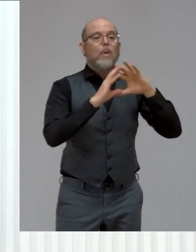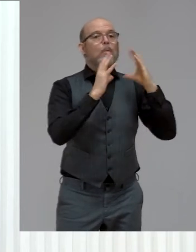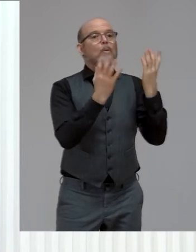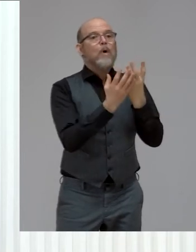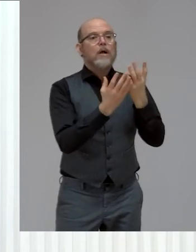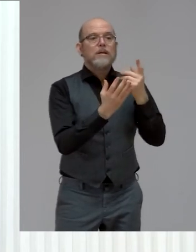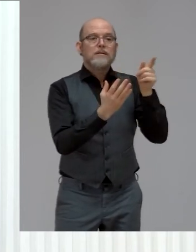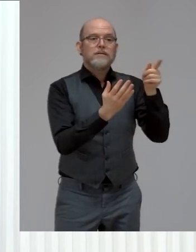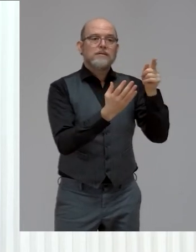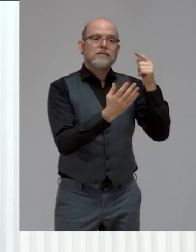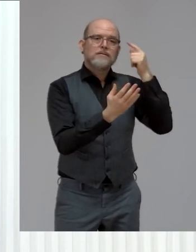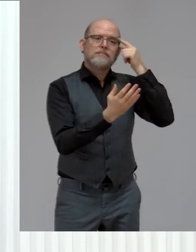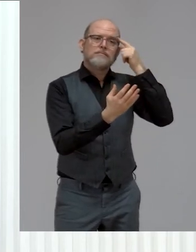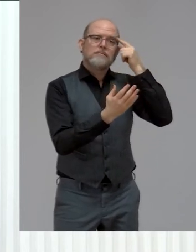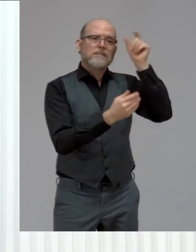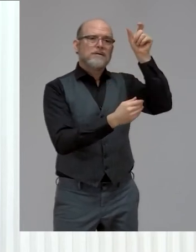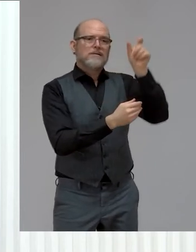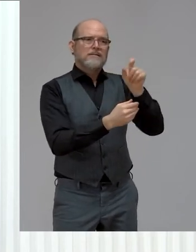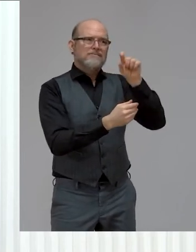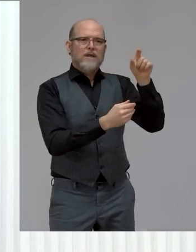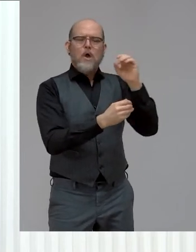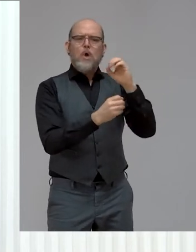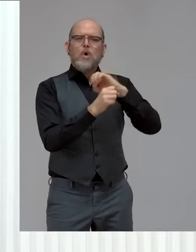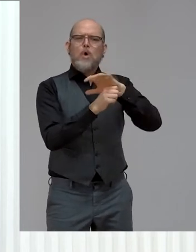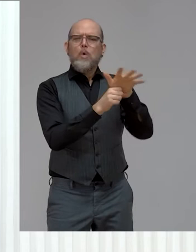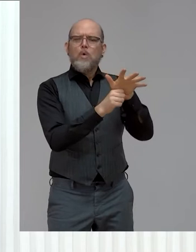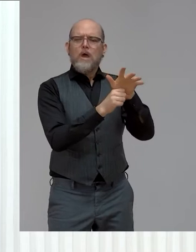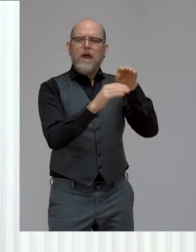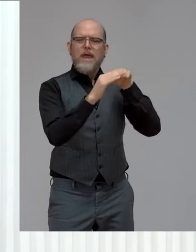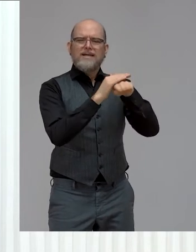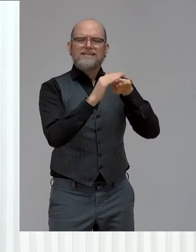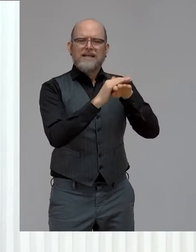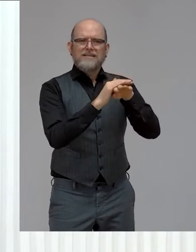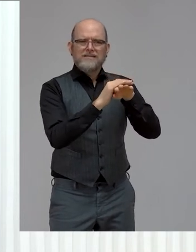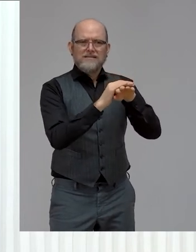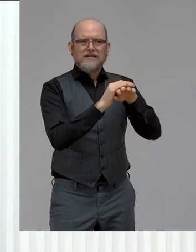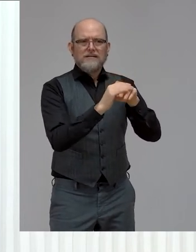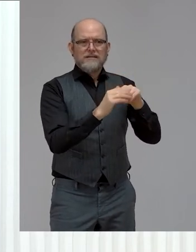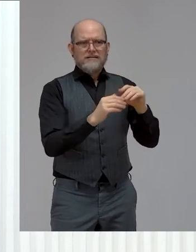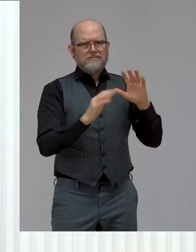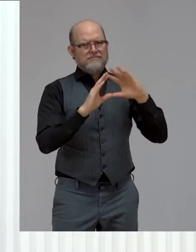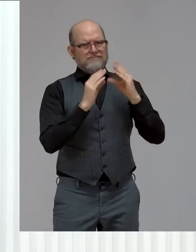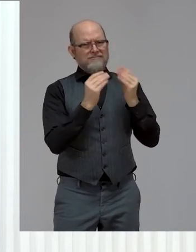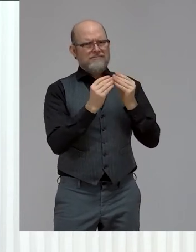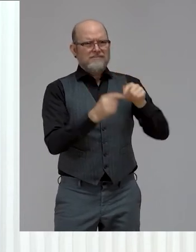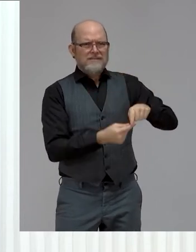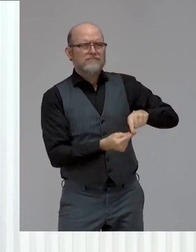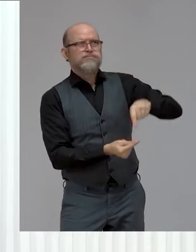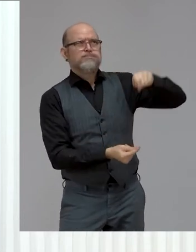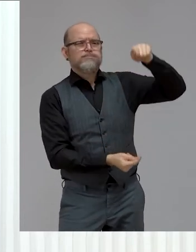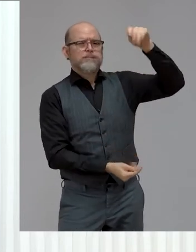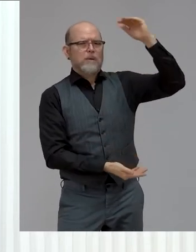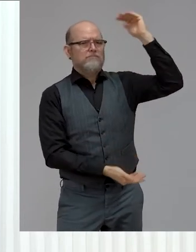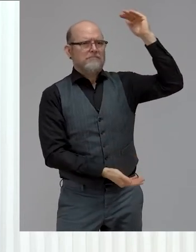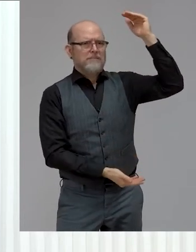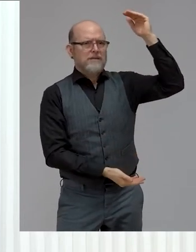high, accessible, with 7 seals and demonstrating the ups and downs